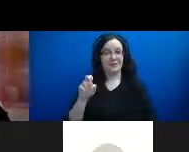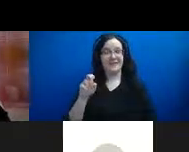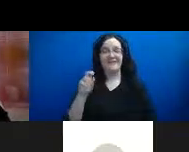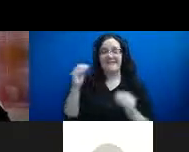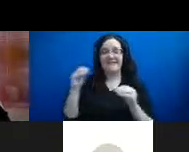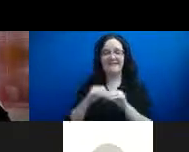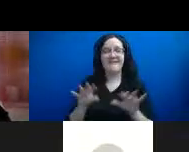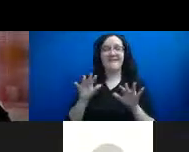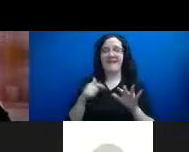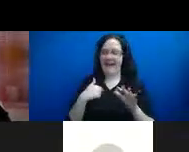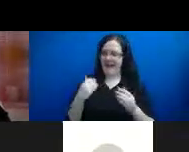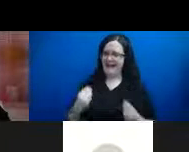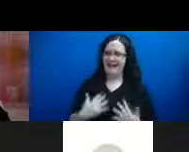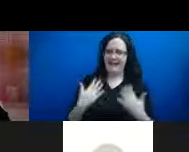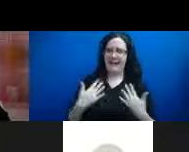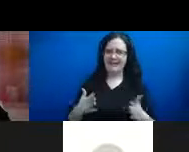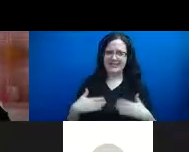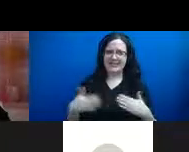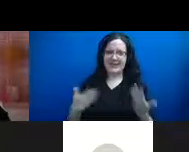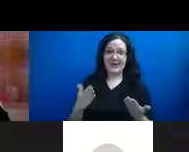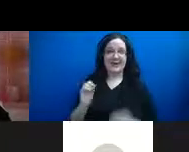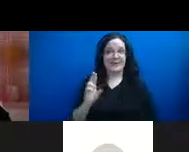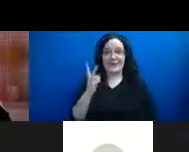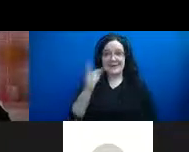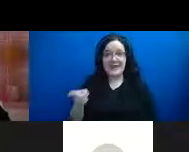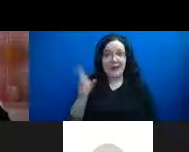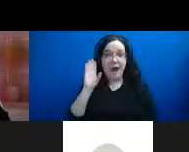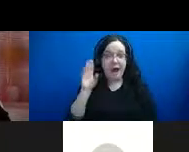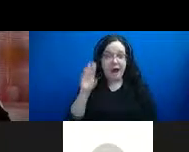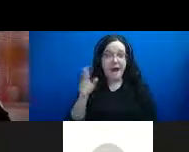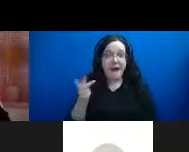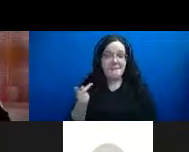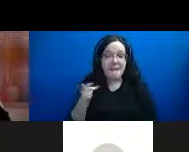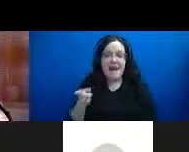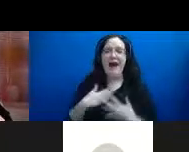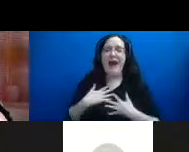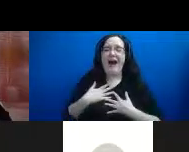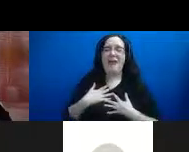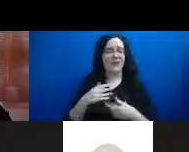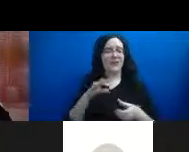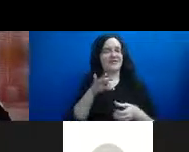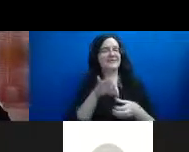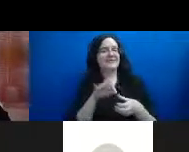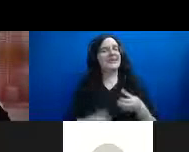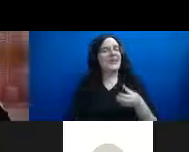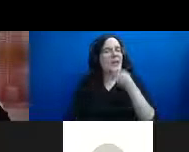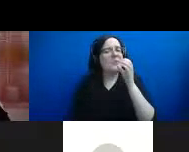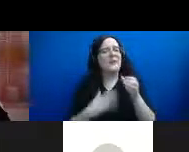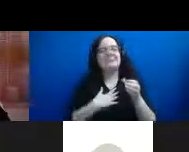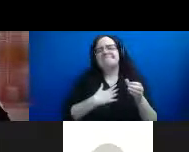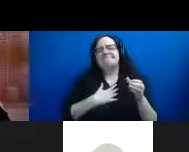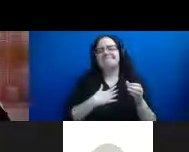me. Or seeing a puppy or having a nice cup of tea, it can give you that little bit of a feel